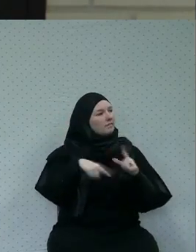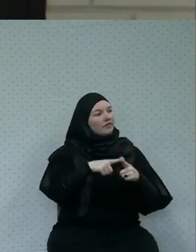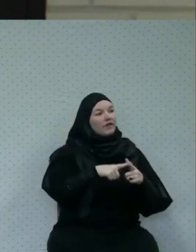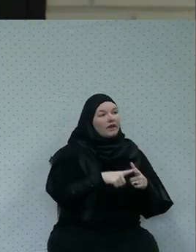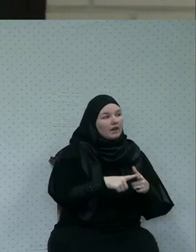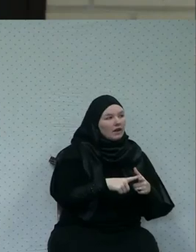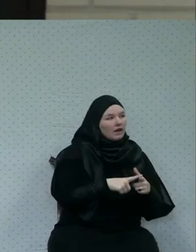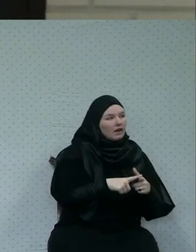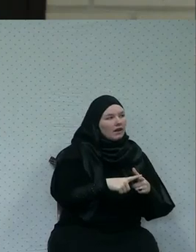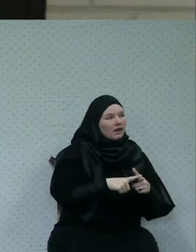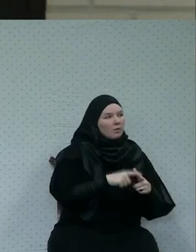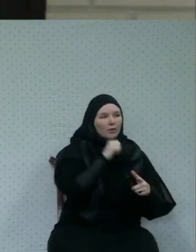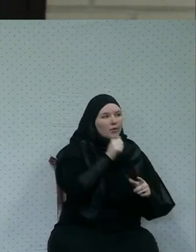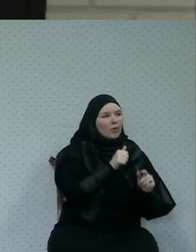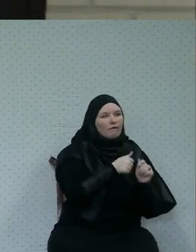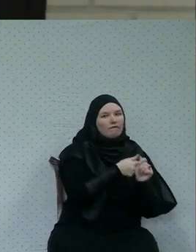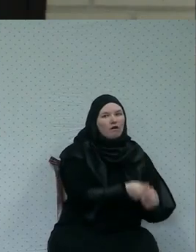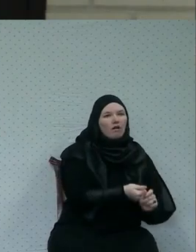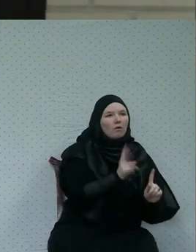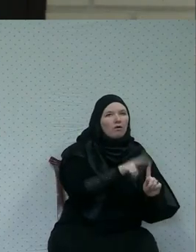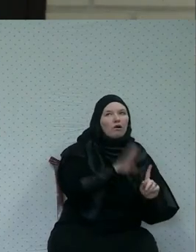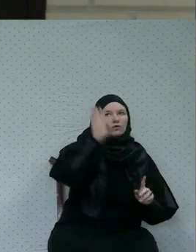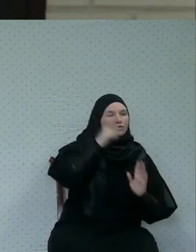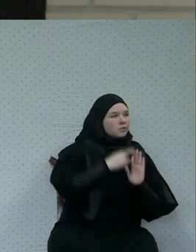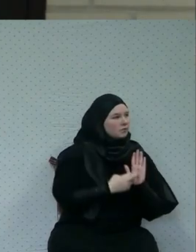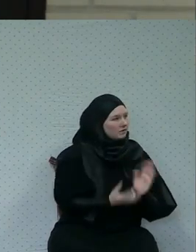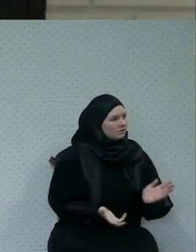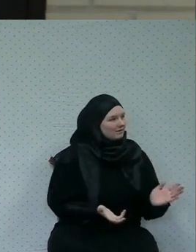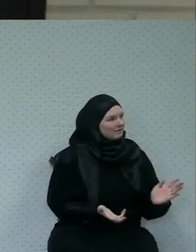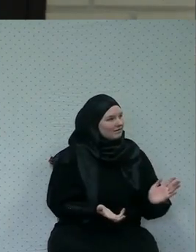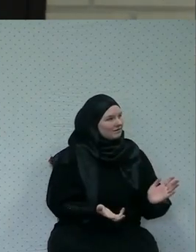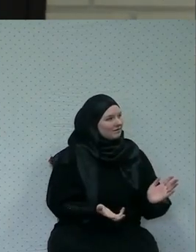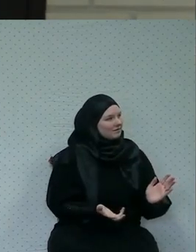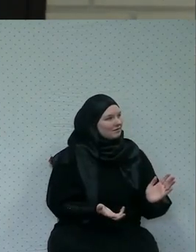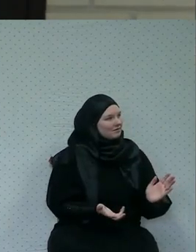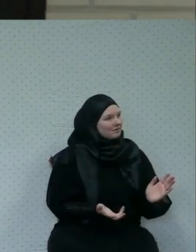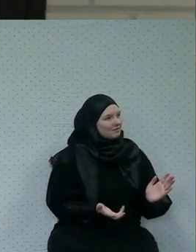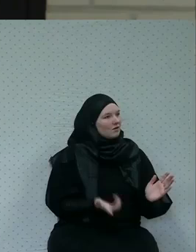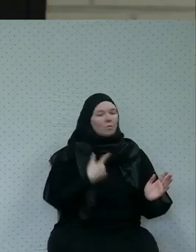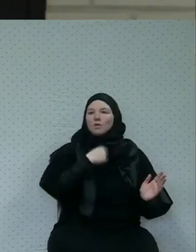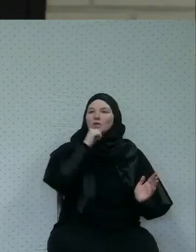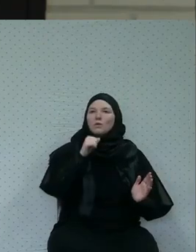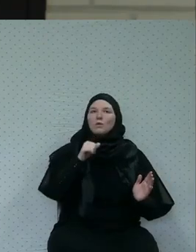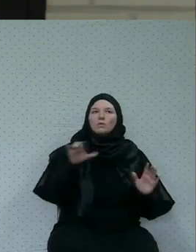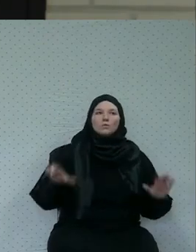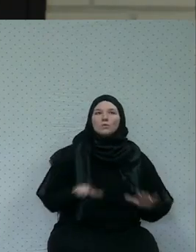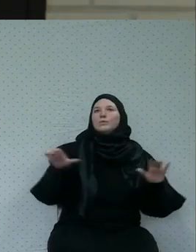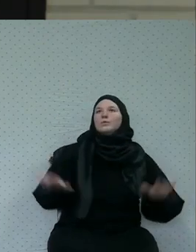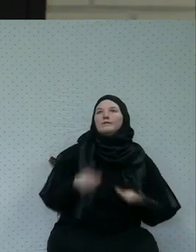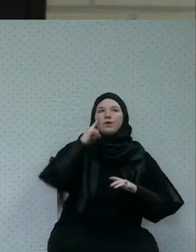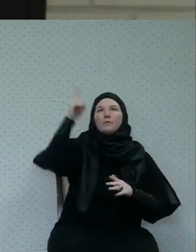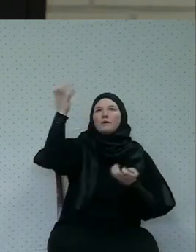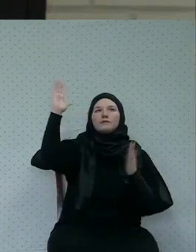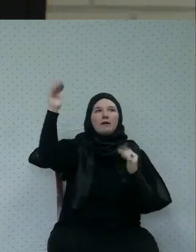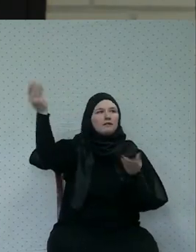then we don't comply? We don't meet Him where he wants us to be. How could this